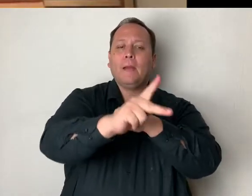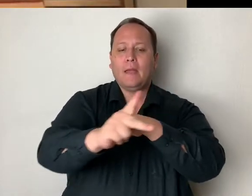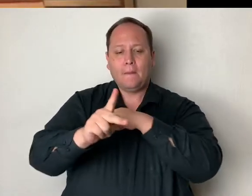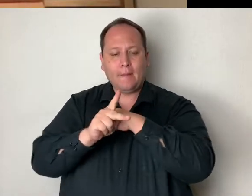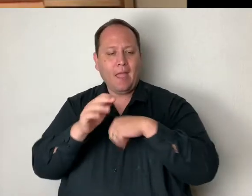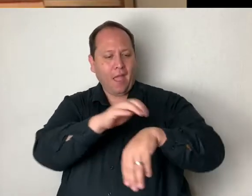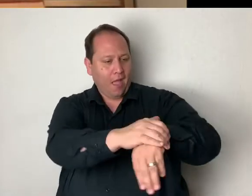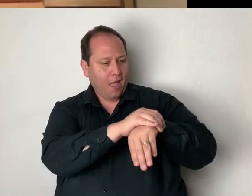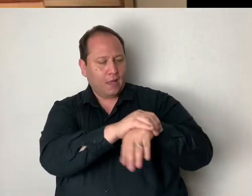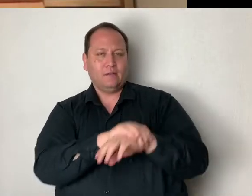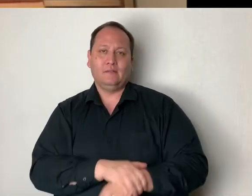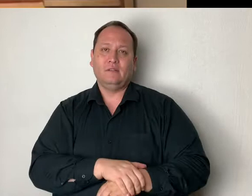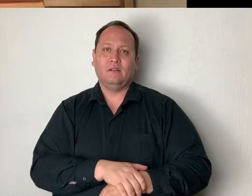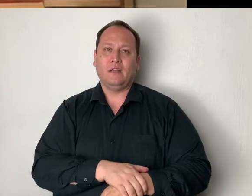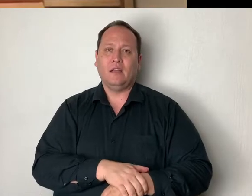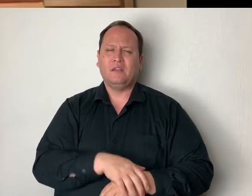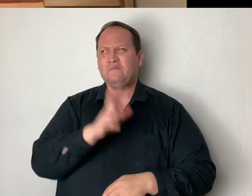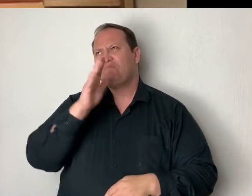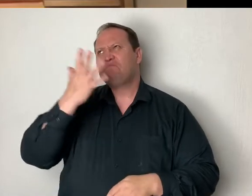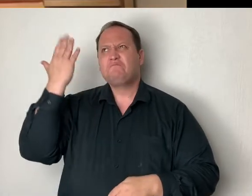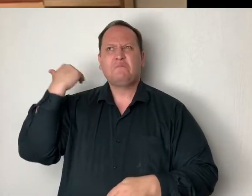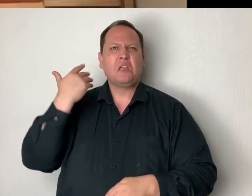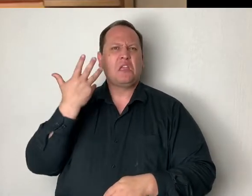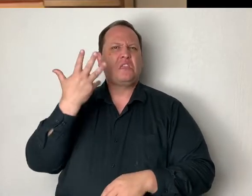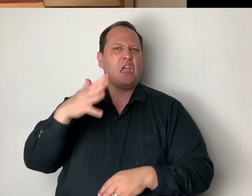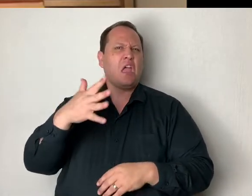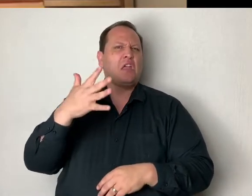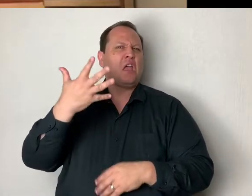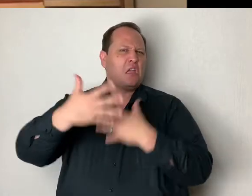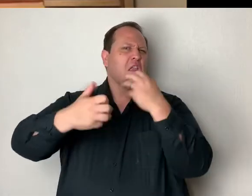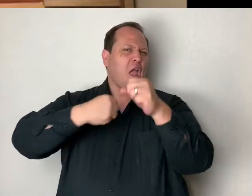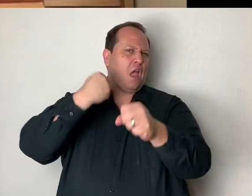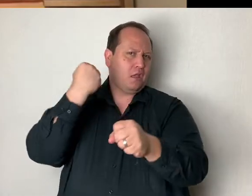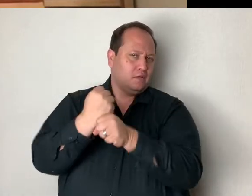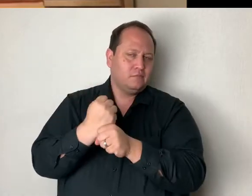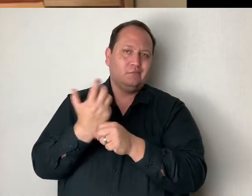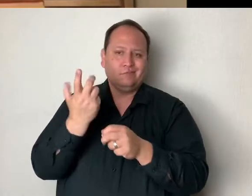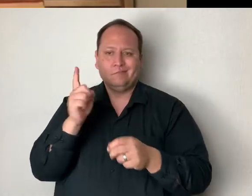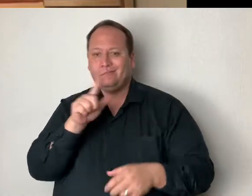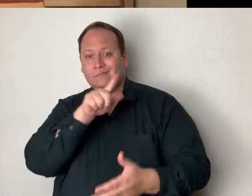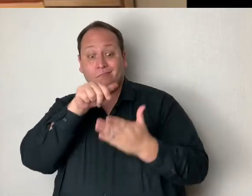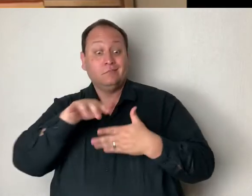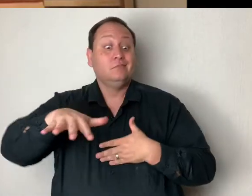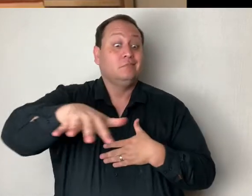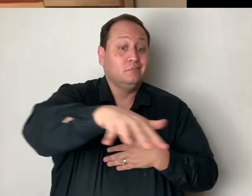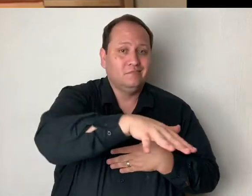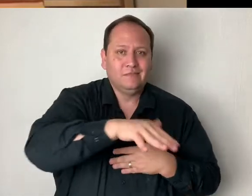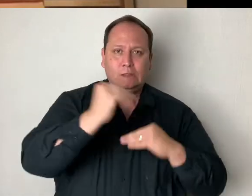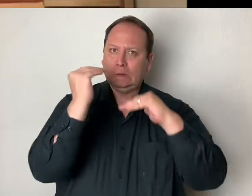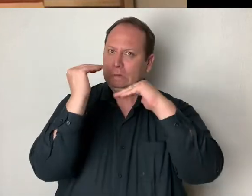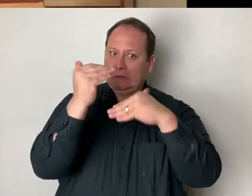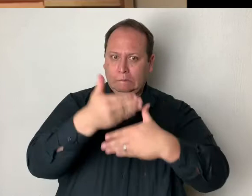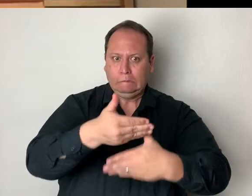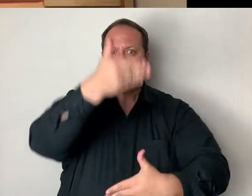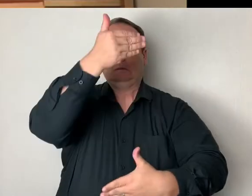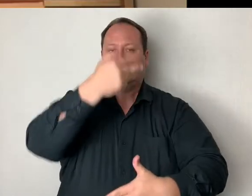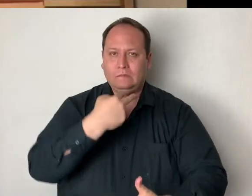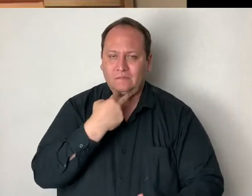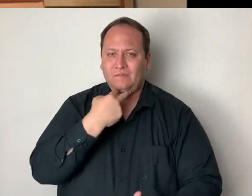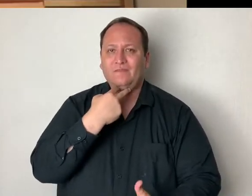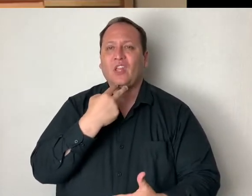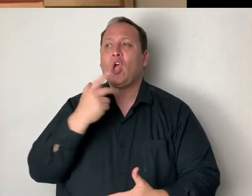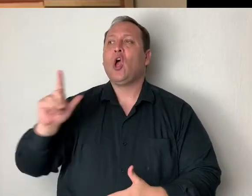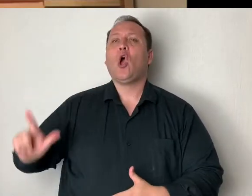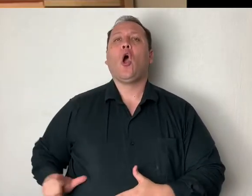only in the last 10, 15 years that access to this historic location has been restricted by the federal government on the United